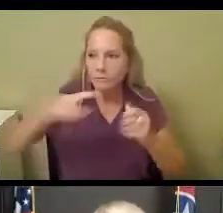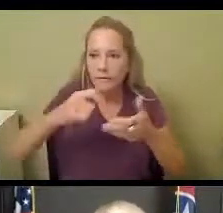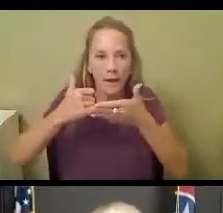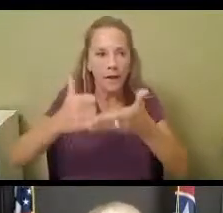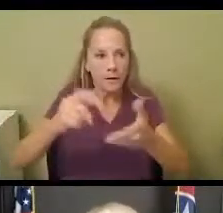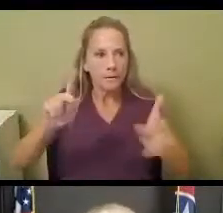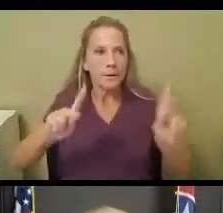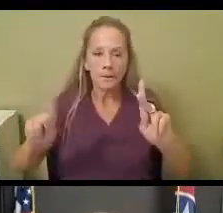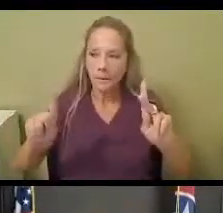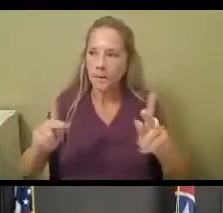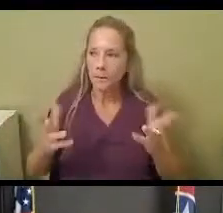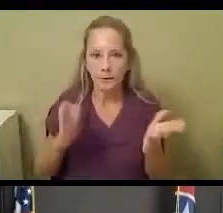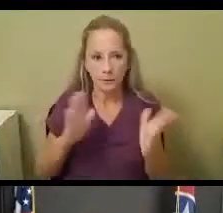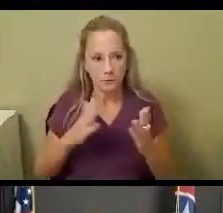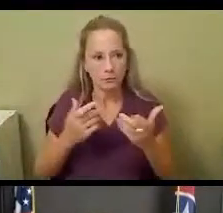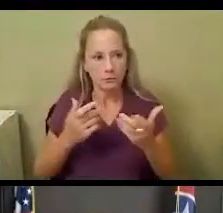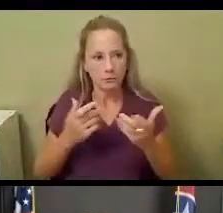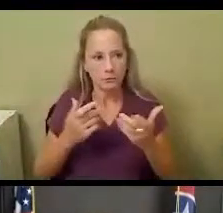Thank you, Mayor Jacobs.